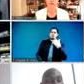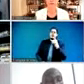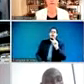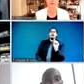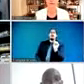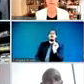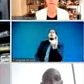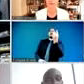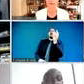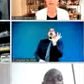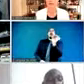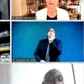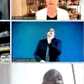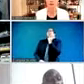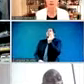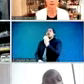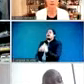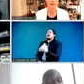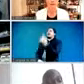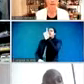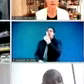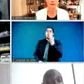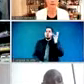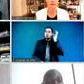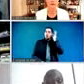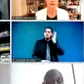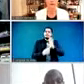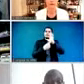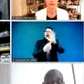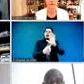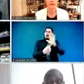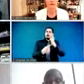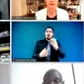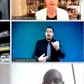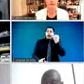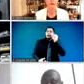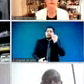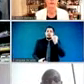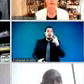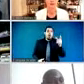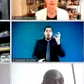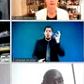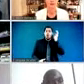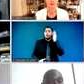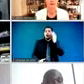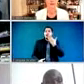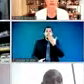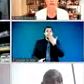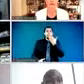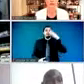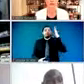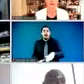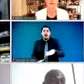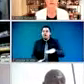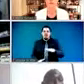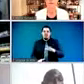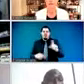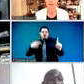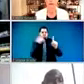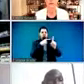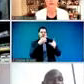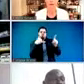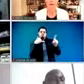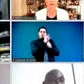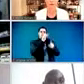are we informing the editors in terms of really setting an agenda which is feminist. So for me, what really, if we want to set, we want to play with the